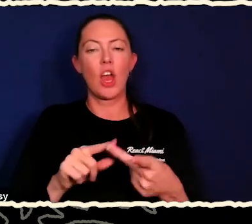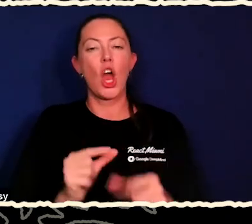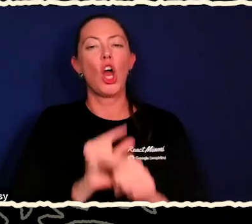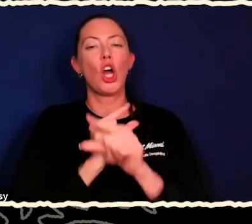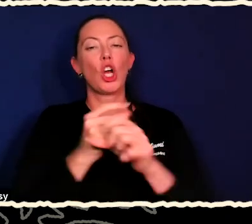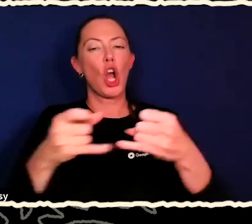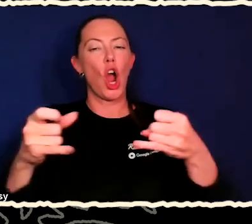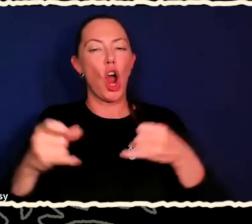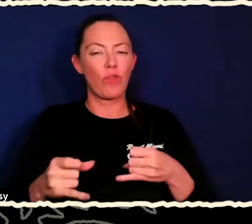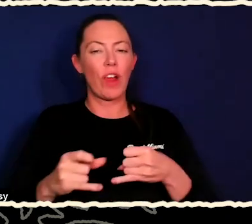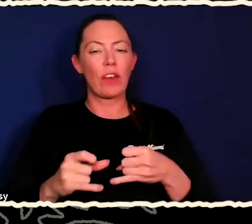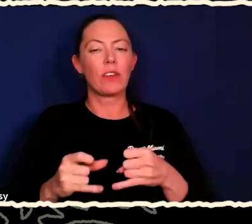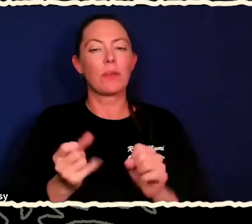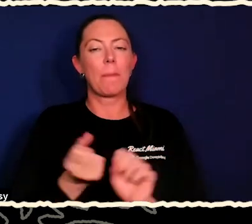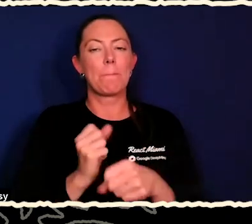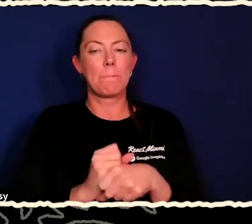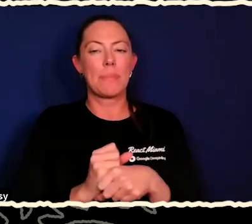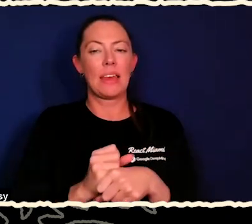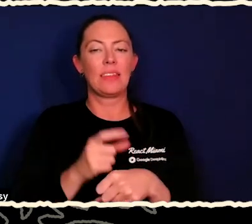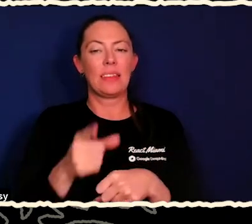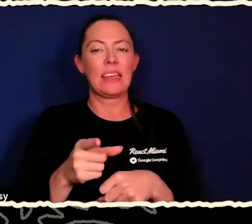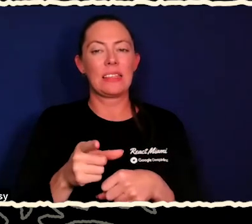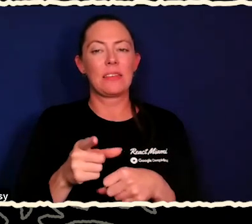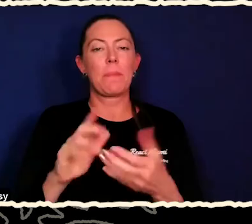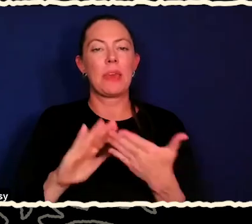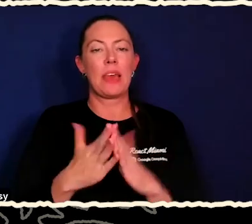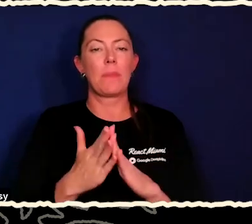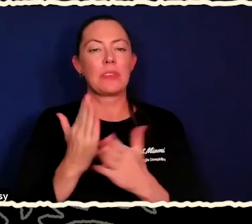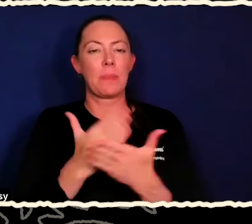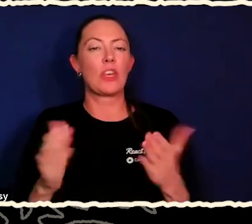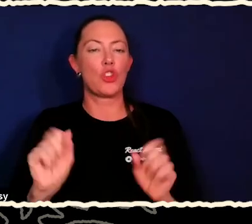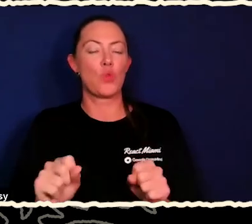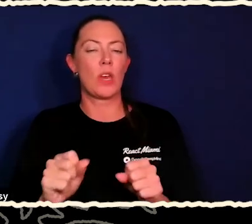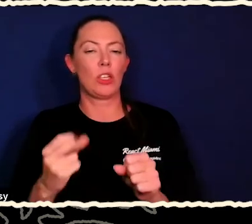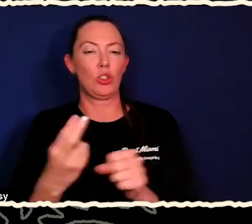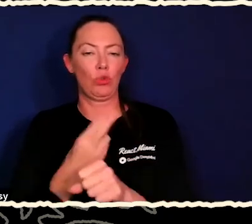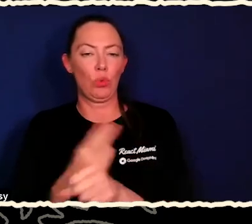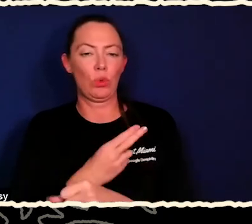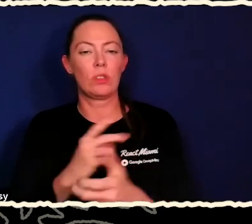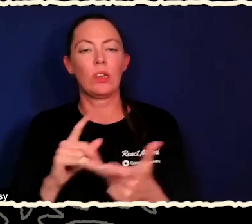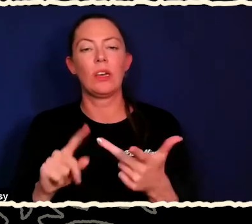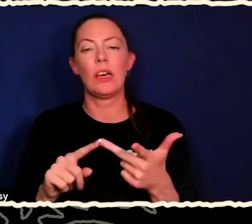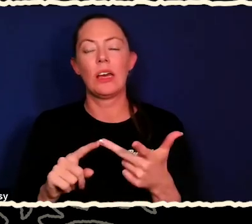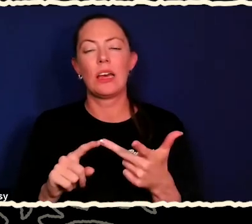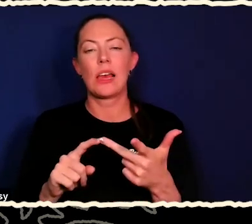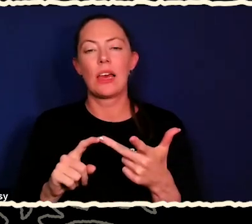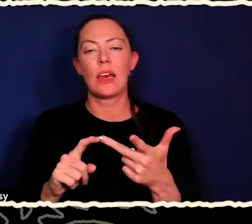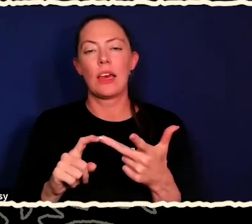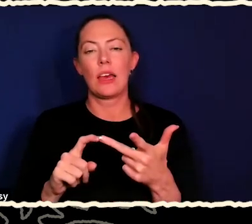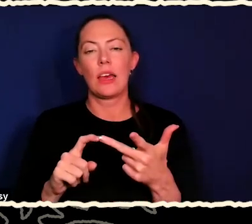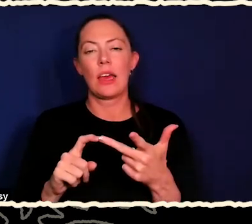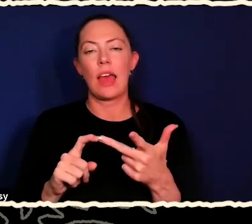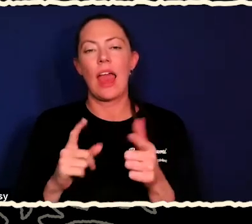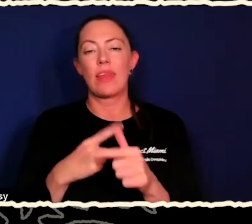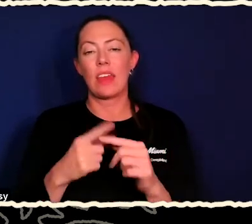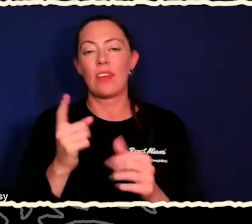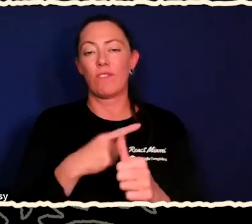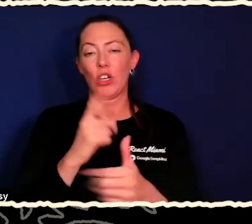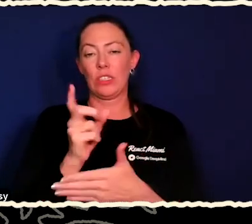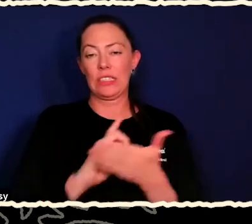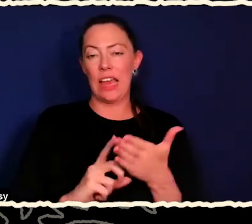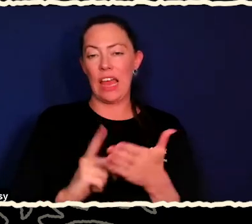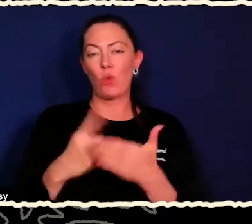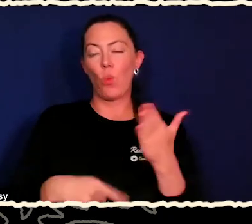ship. UX first design is what builds user trust. And to be honest, be honest about when you actually need an